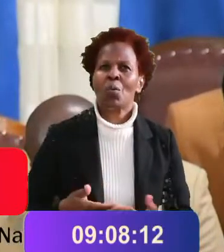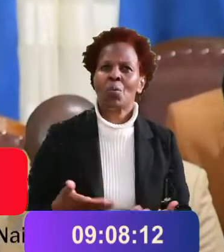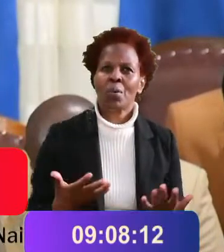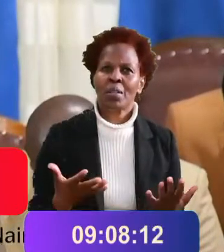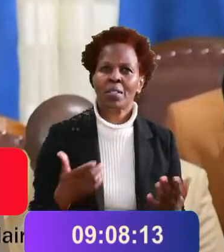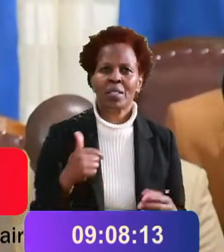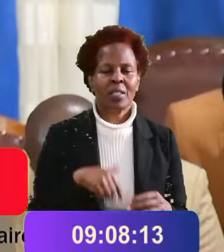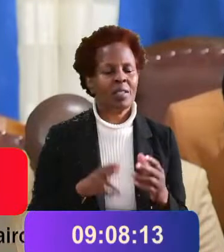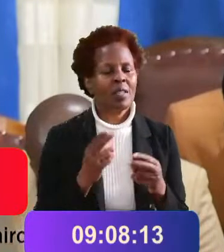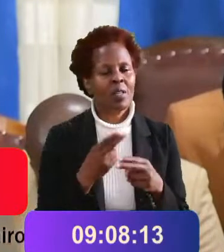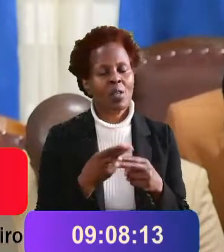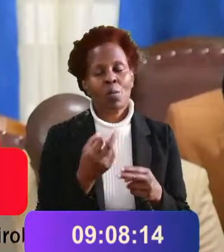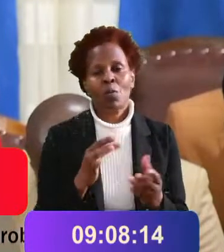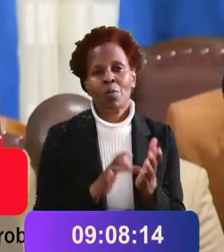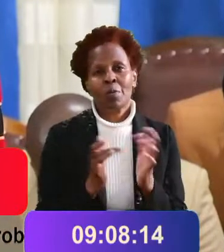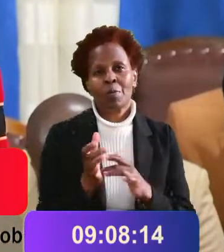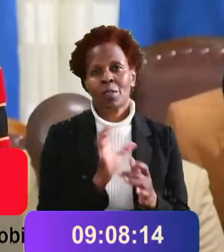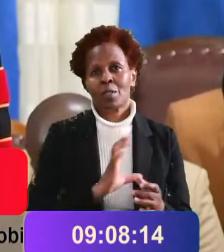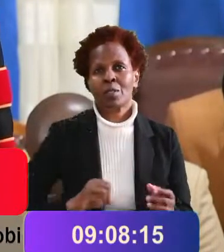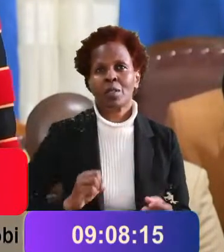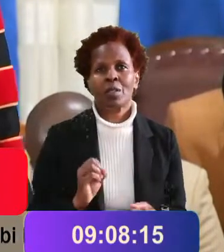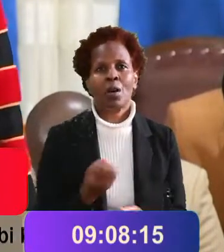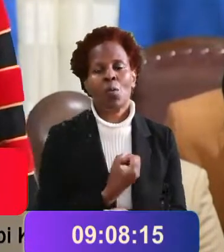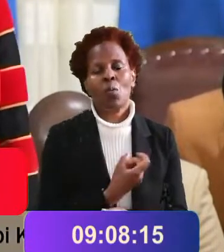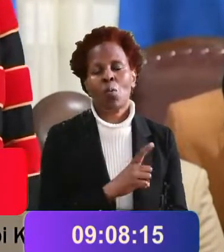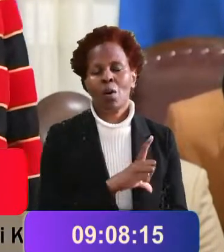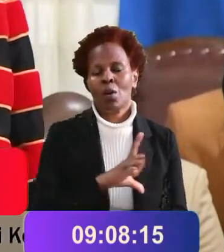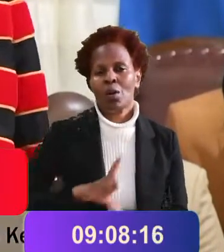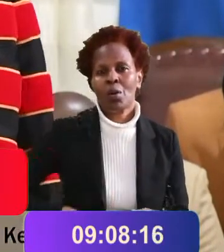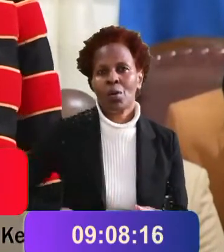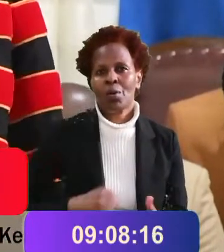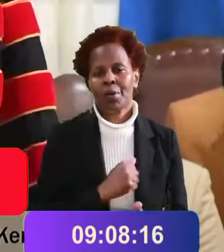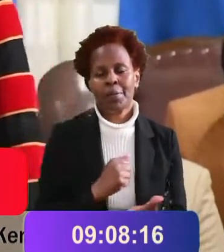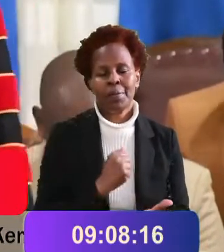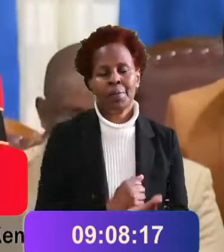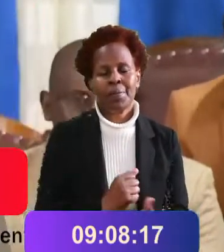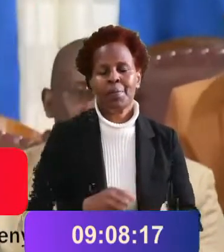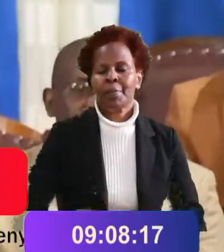the name of Jesus Christ, our Lord. Amen.